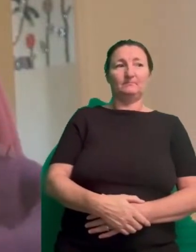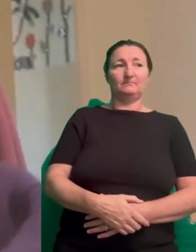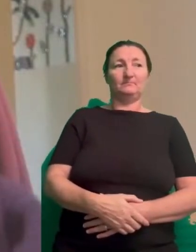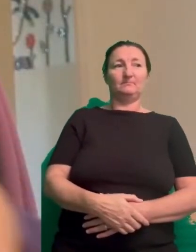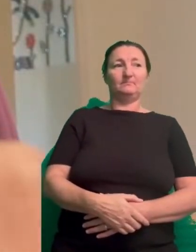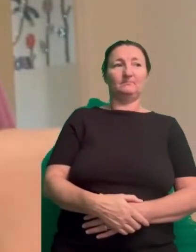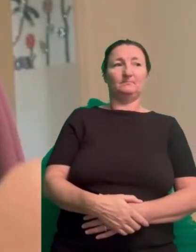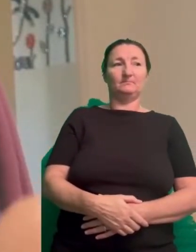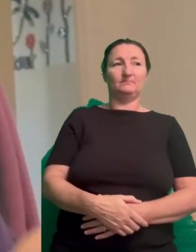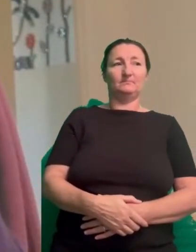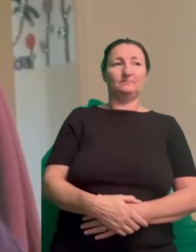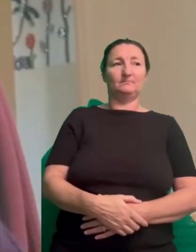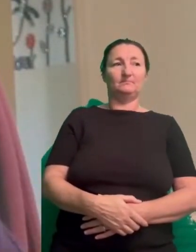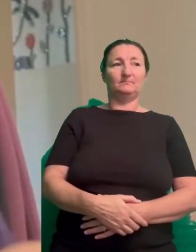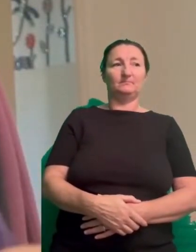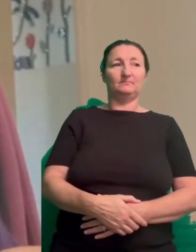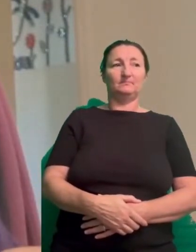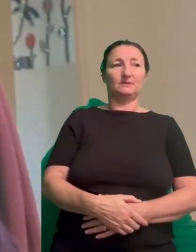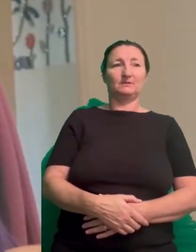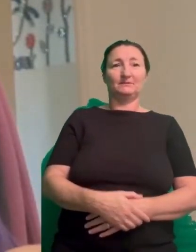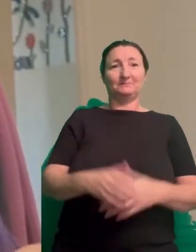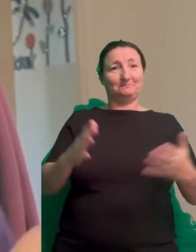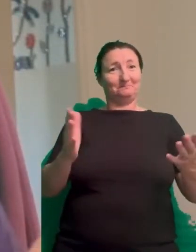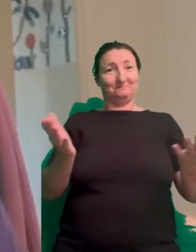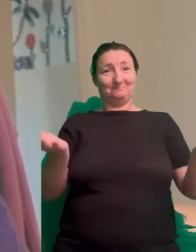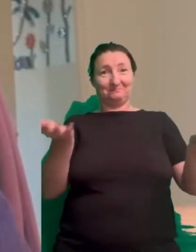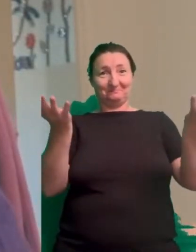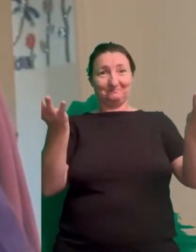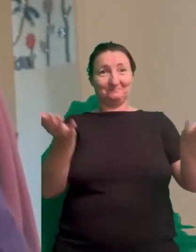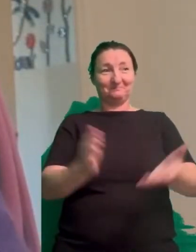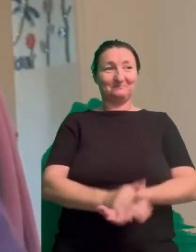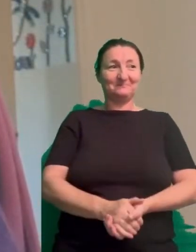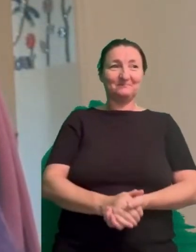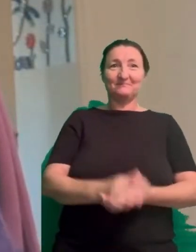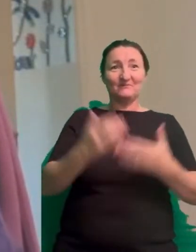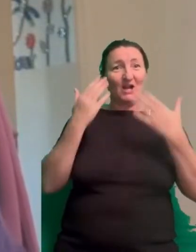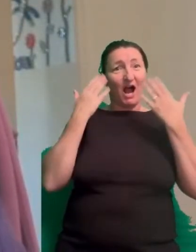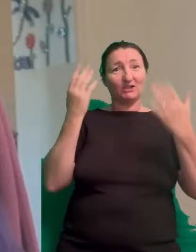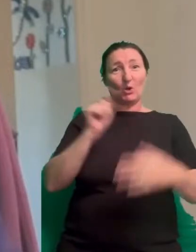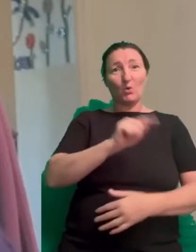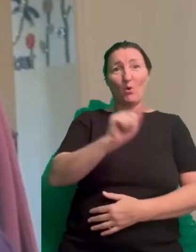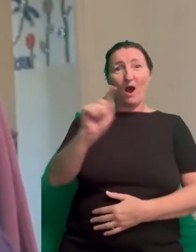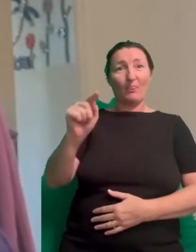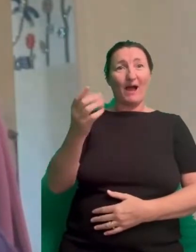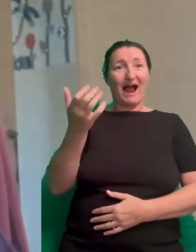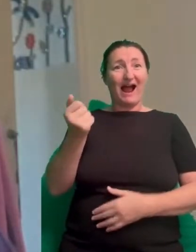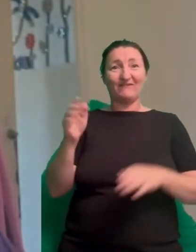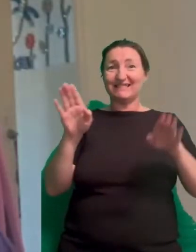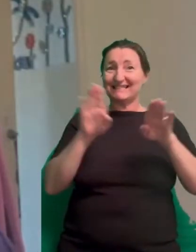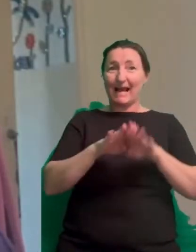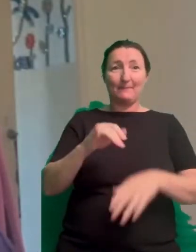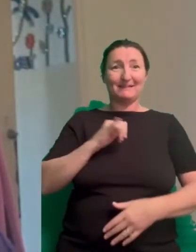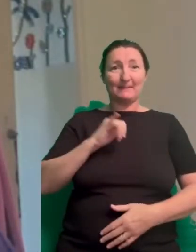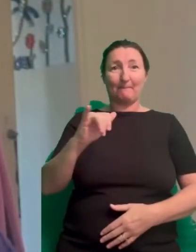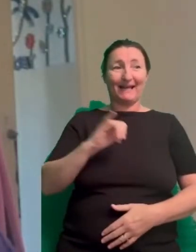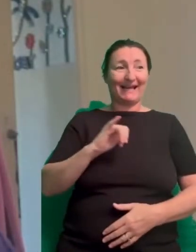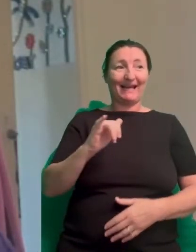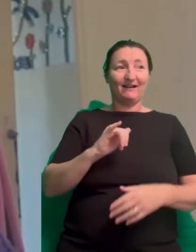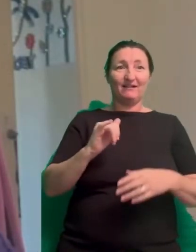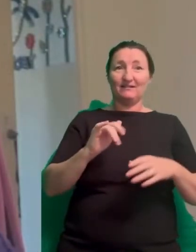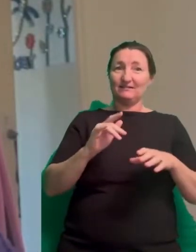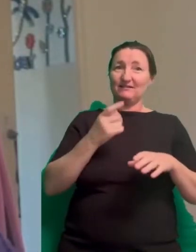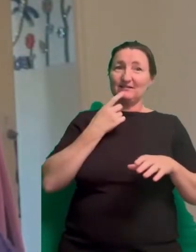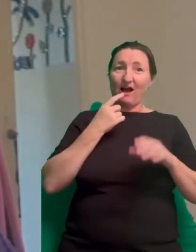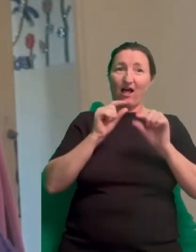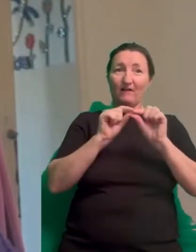And there you have it. I don't know anyone else who has the same kind of stick, but I don't leave home without